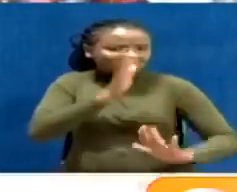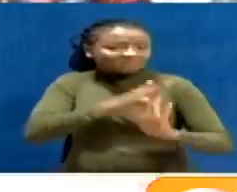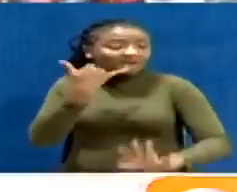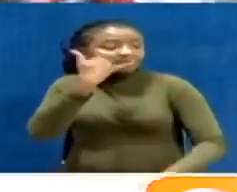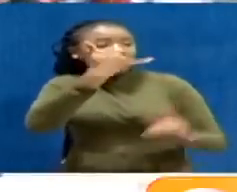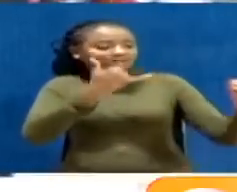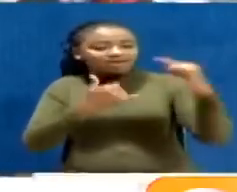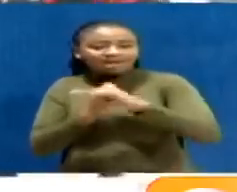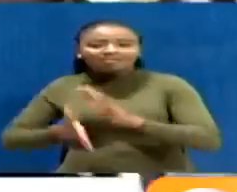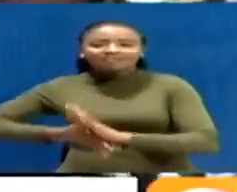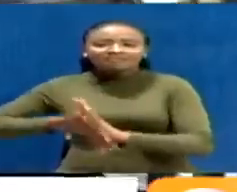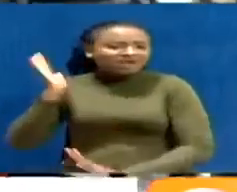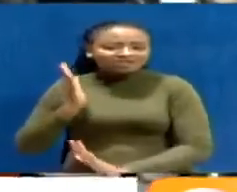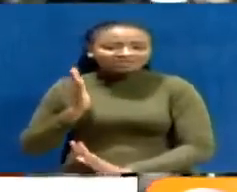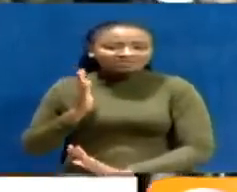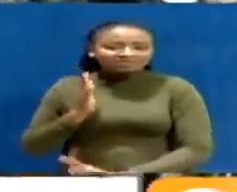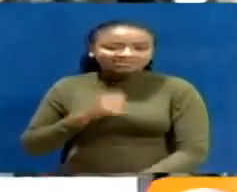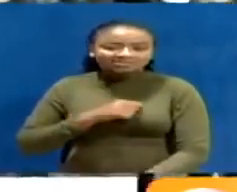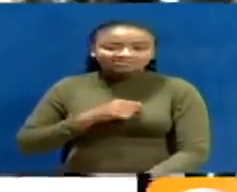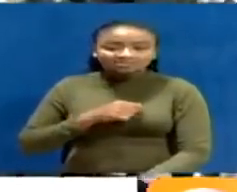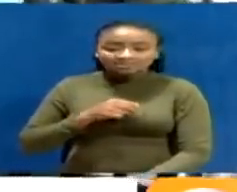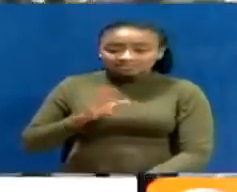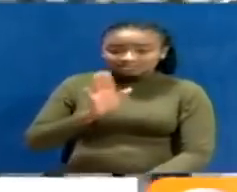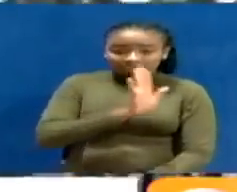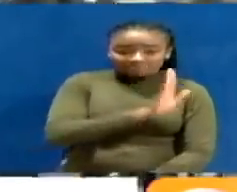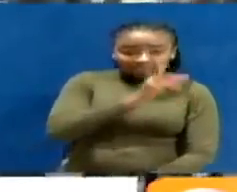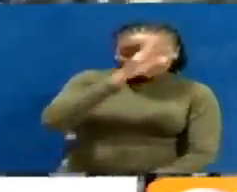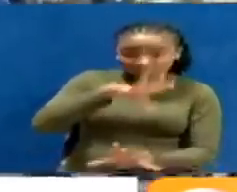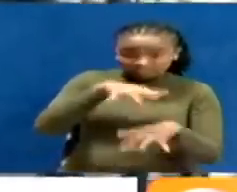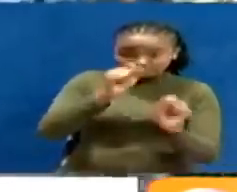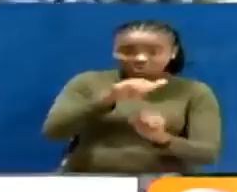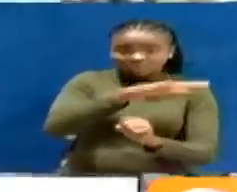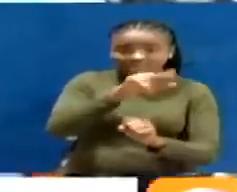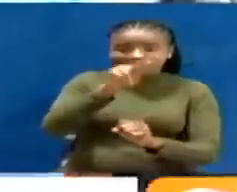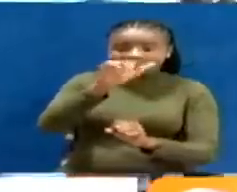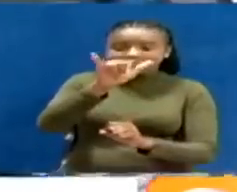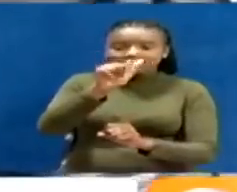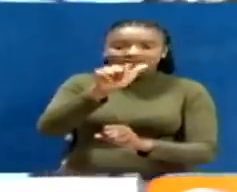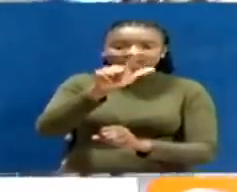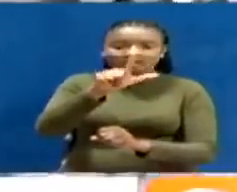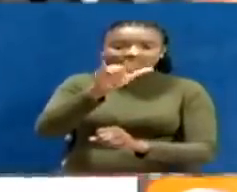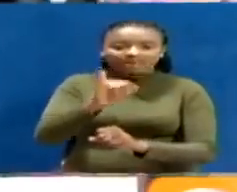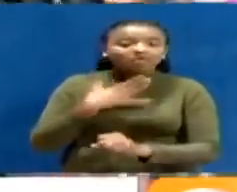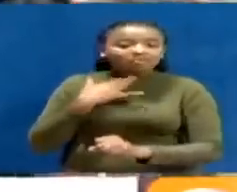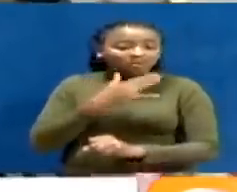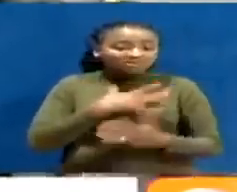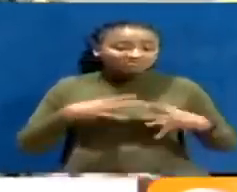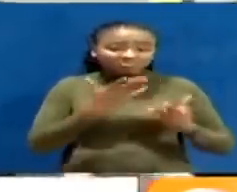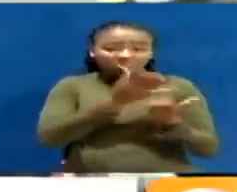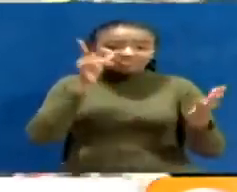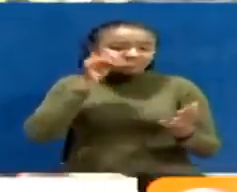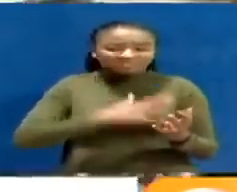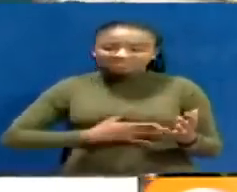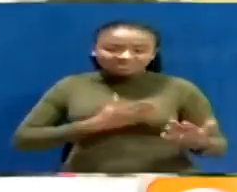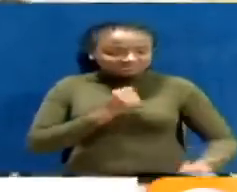responding, wame respond haraka sana. Nyali Sub-County Police Commander Daniel Masaba called on Mombasa residents to assist